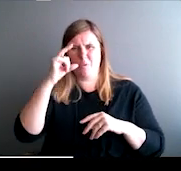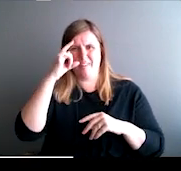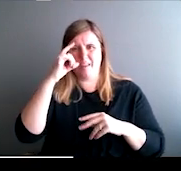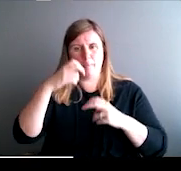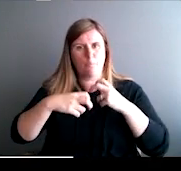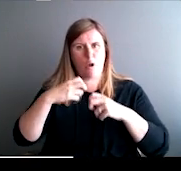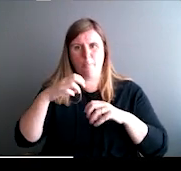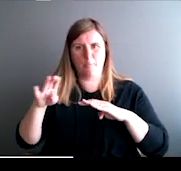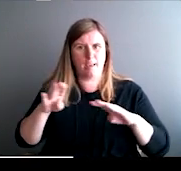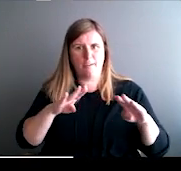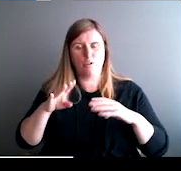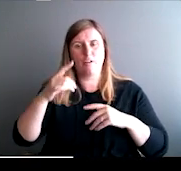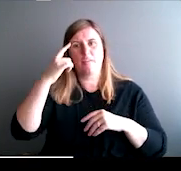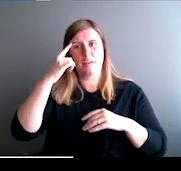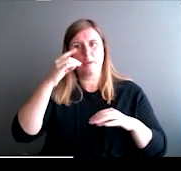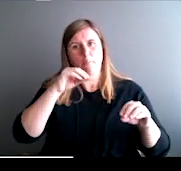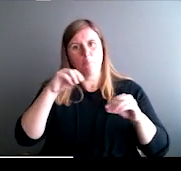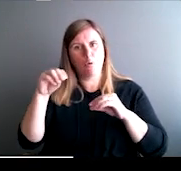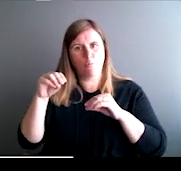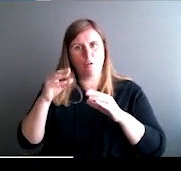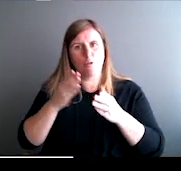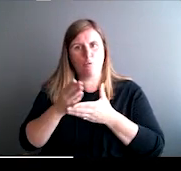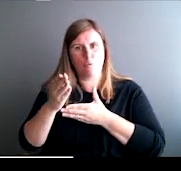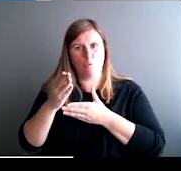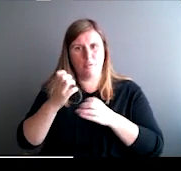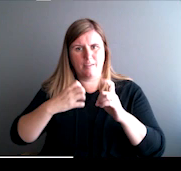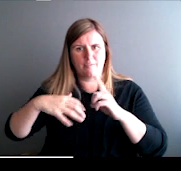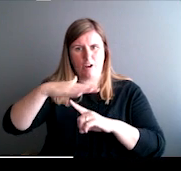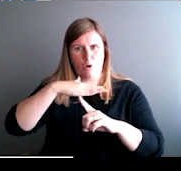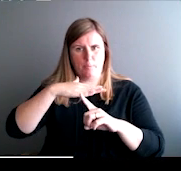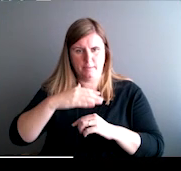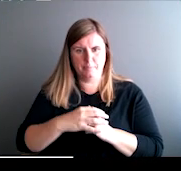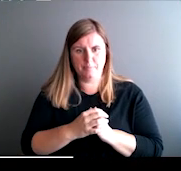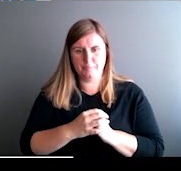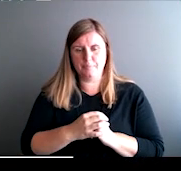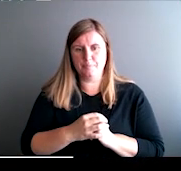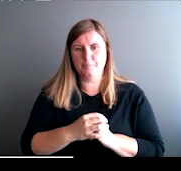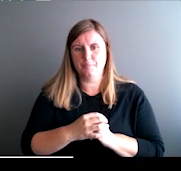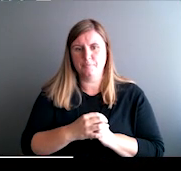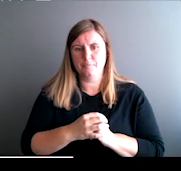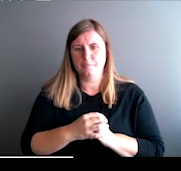problem behavior, think movement through the environment.